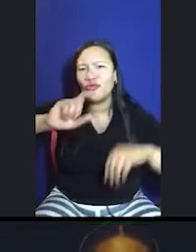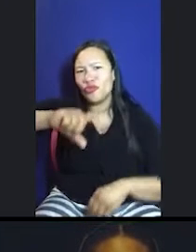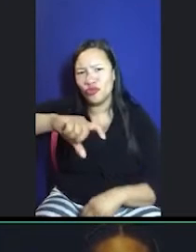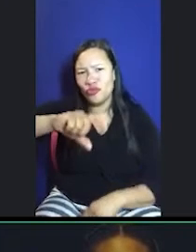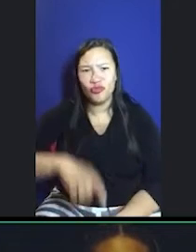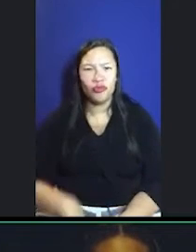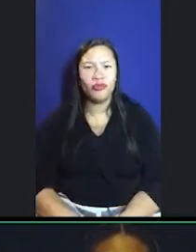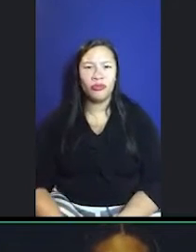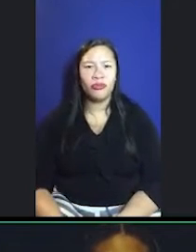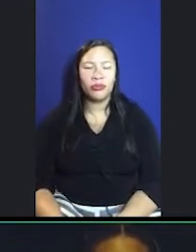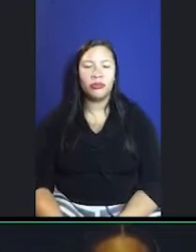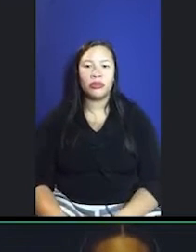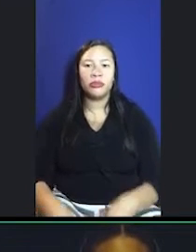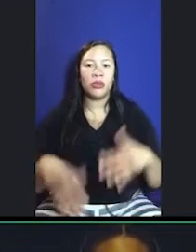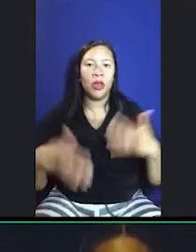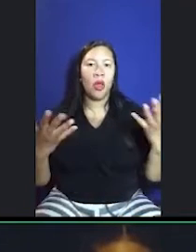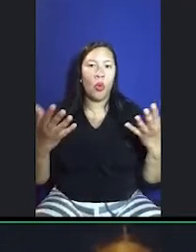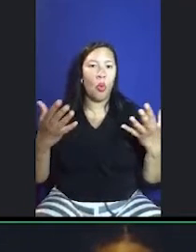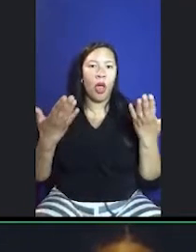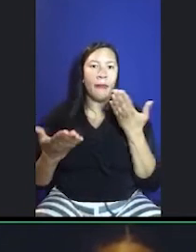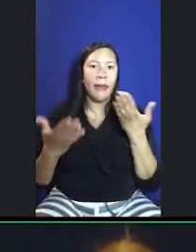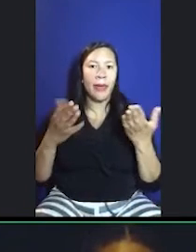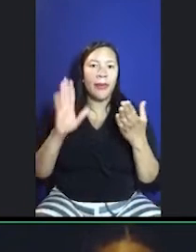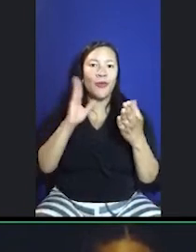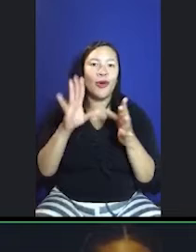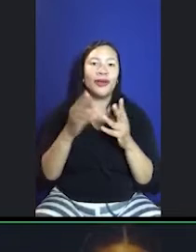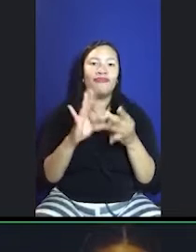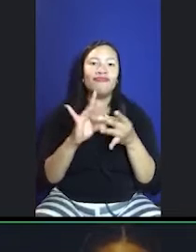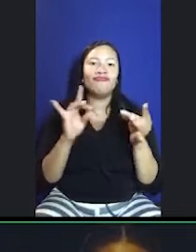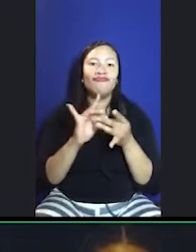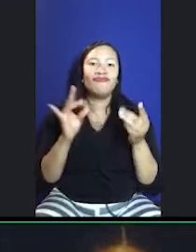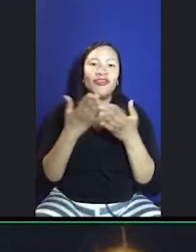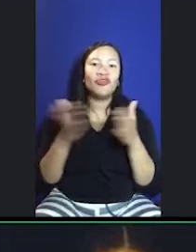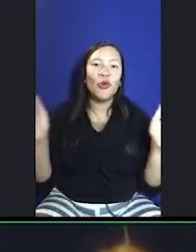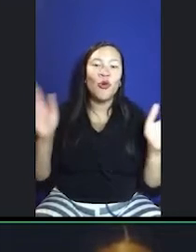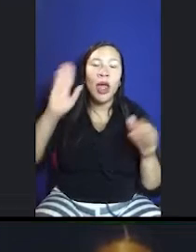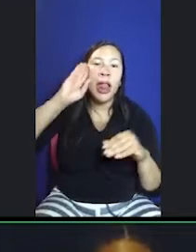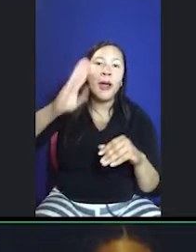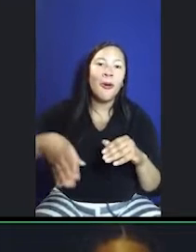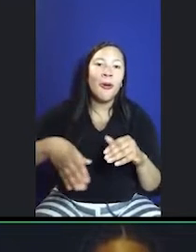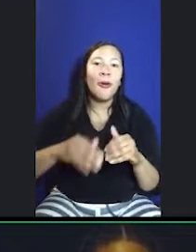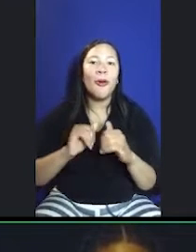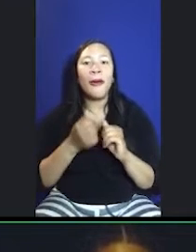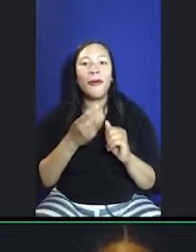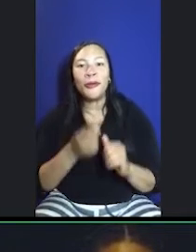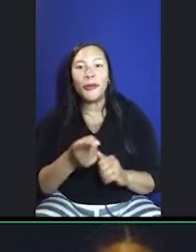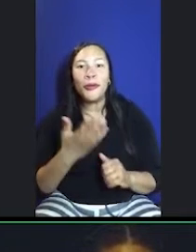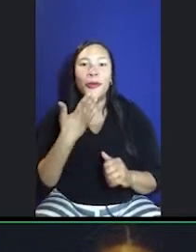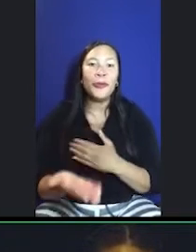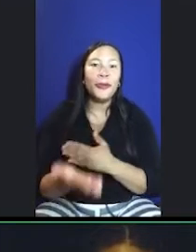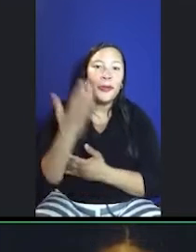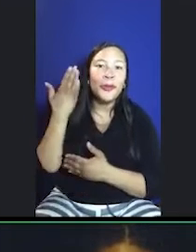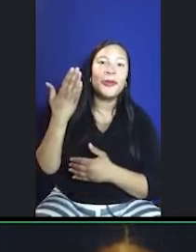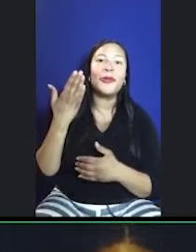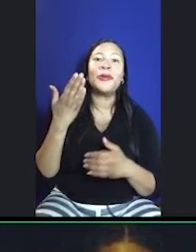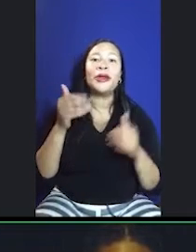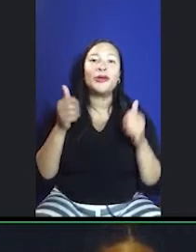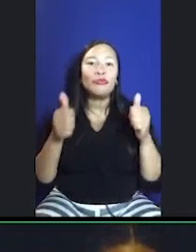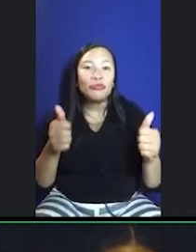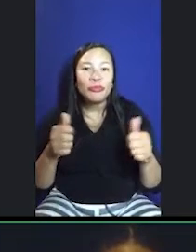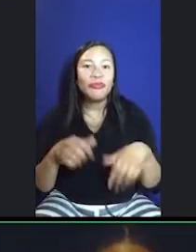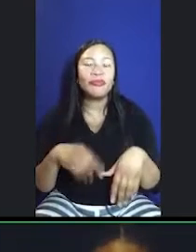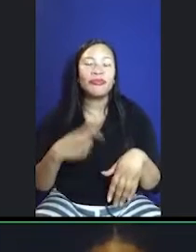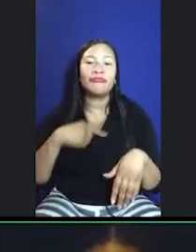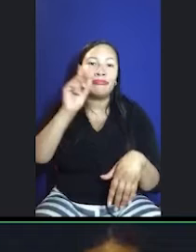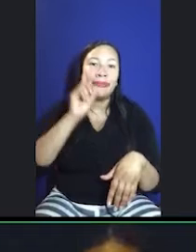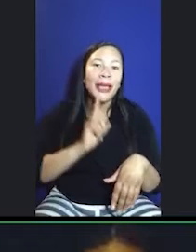just what you might say on a general basis to somebody, hello, how are you? Good morning, good day. I'm